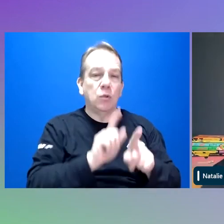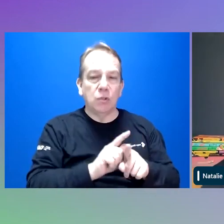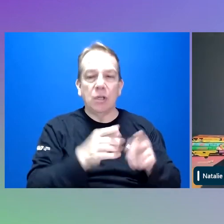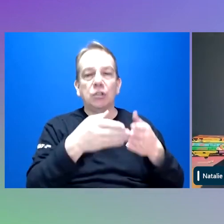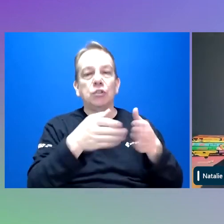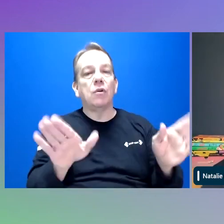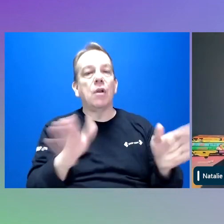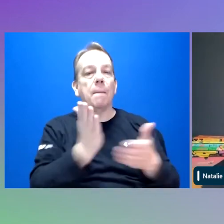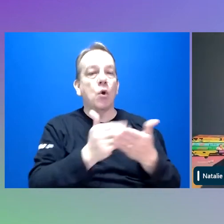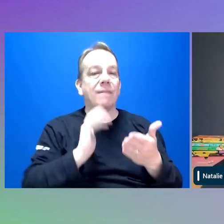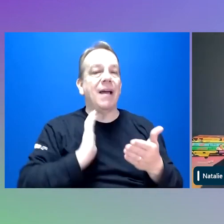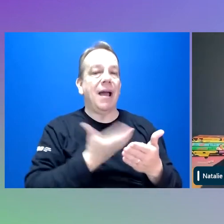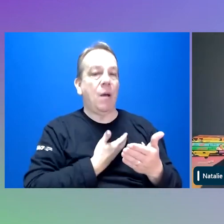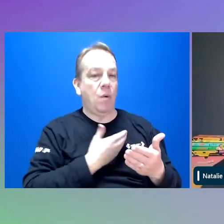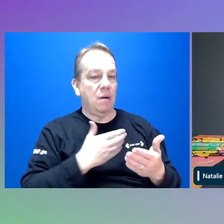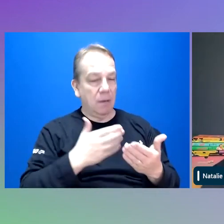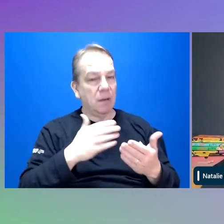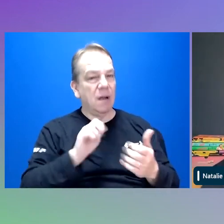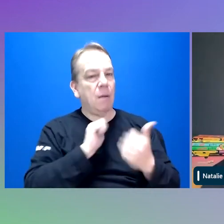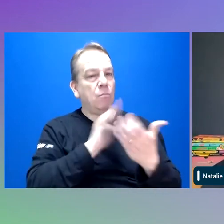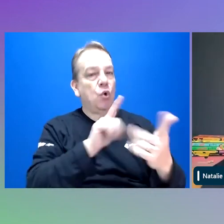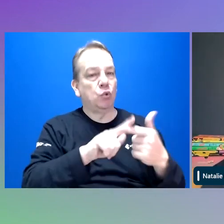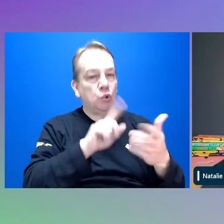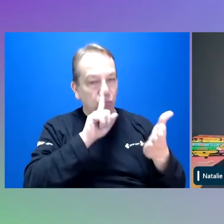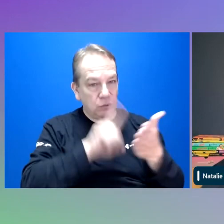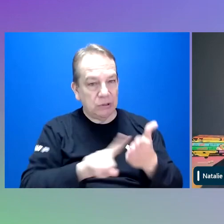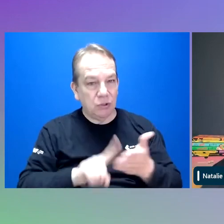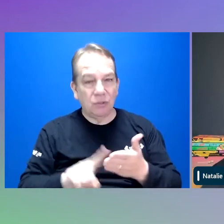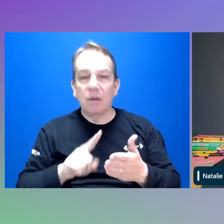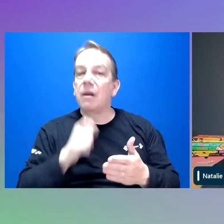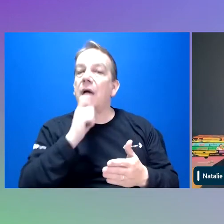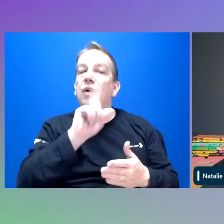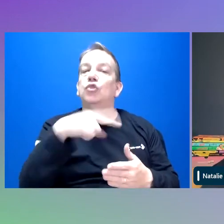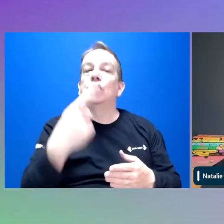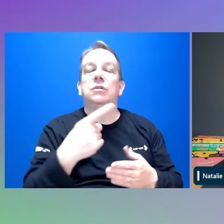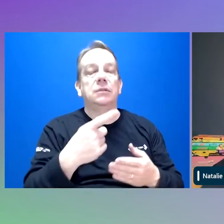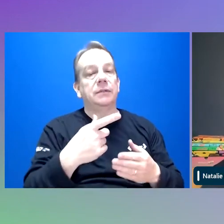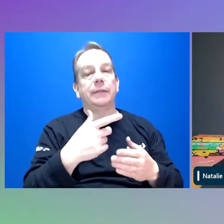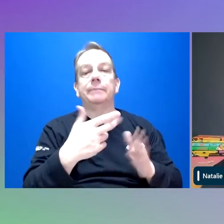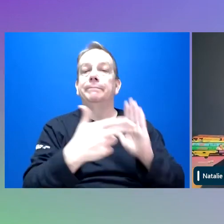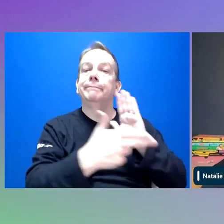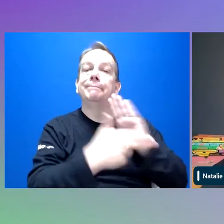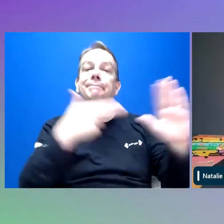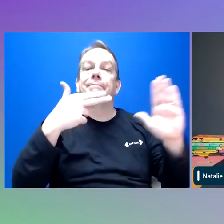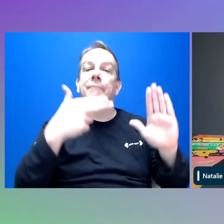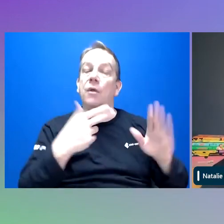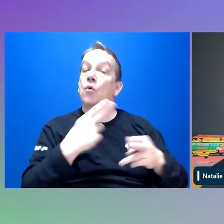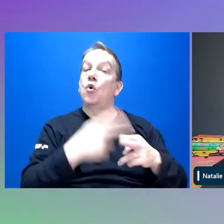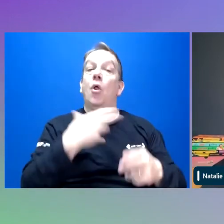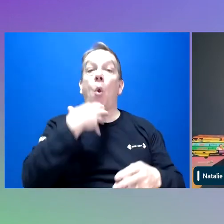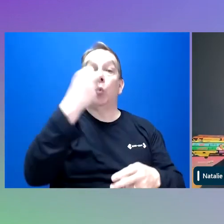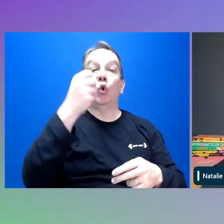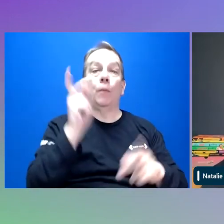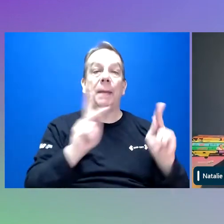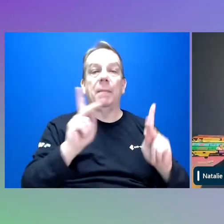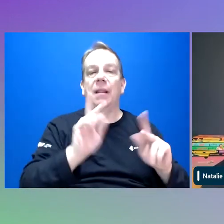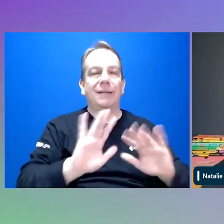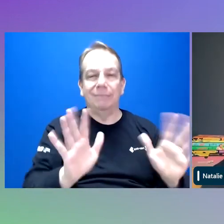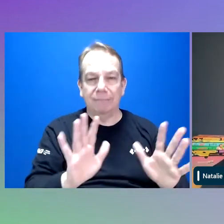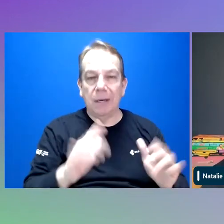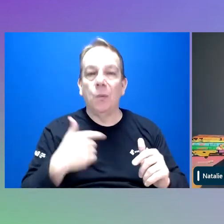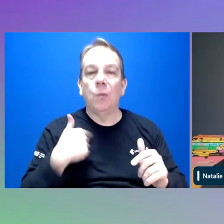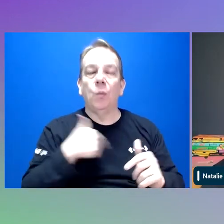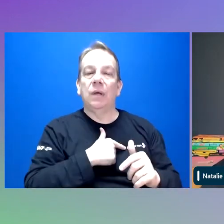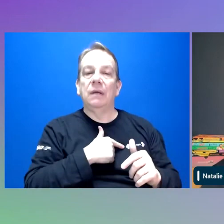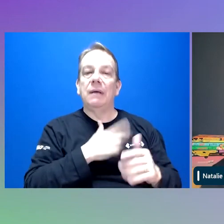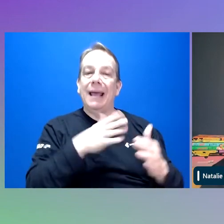do research. So that's why it's not specifically called out, although I would say that often the